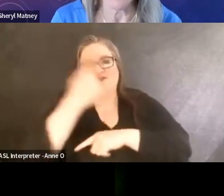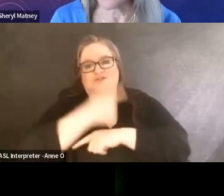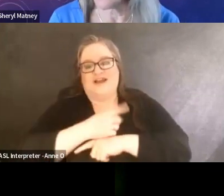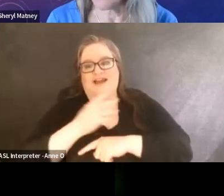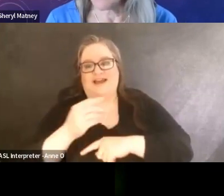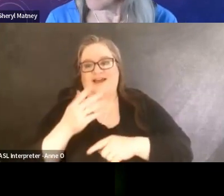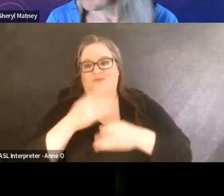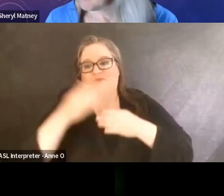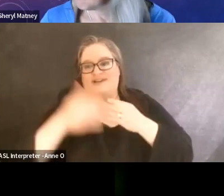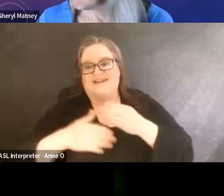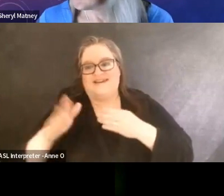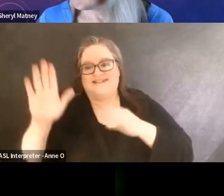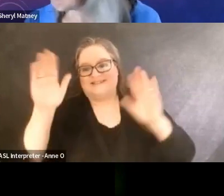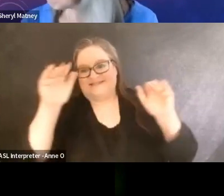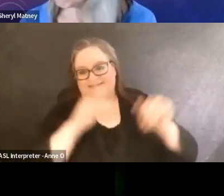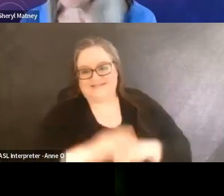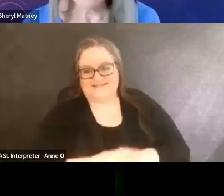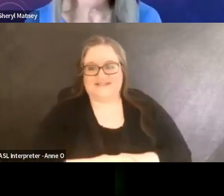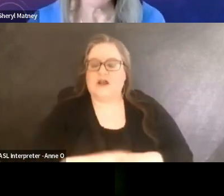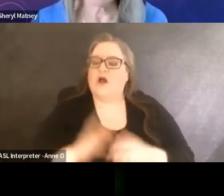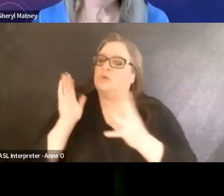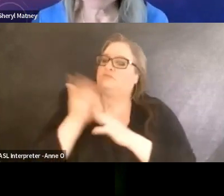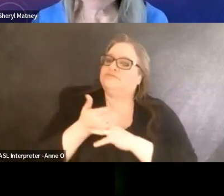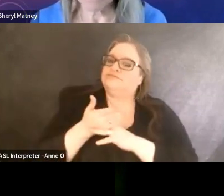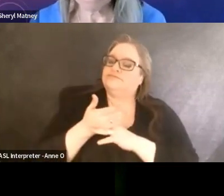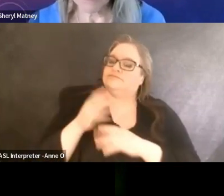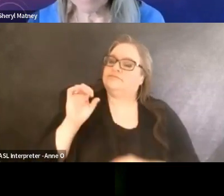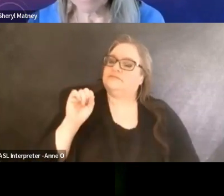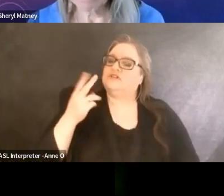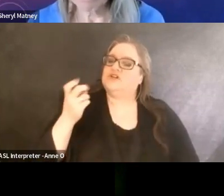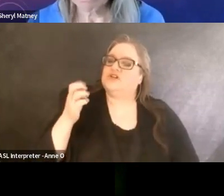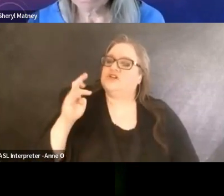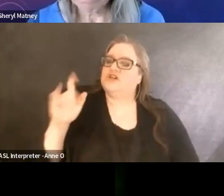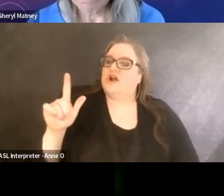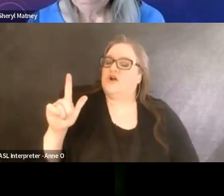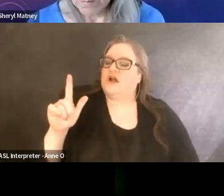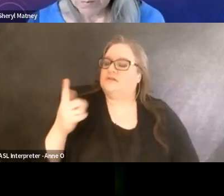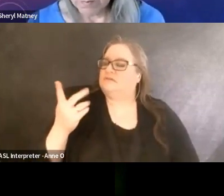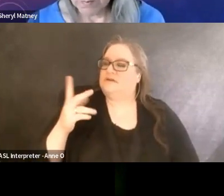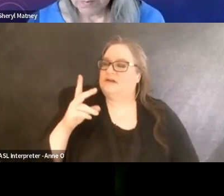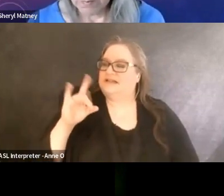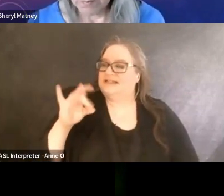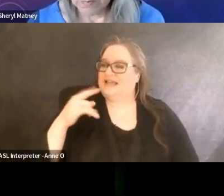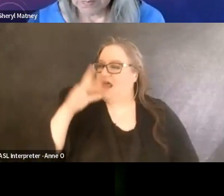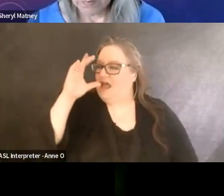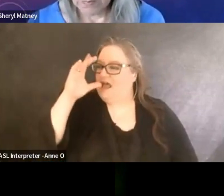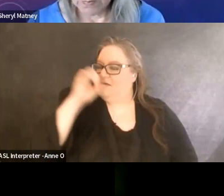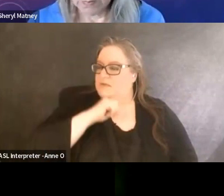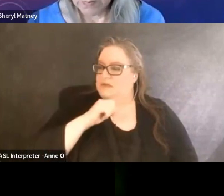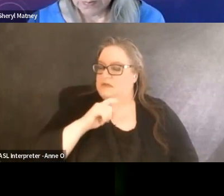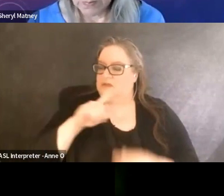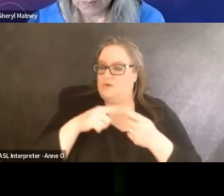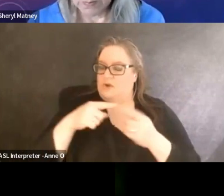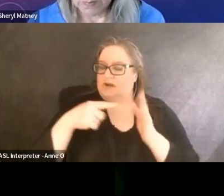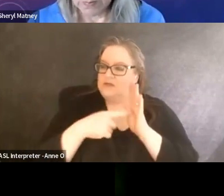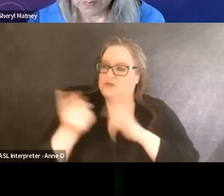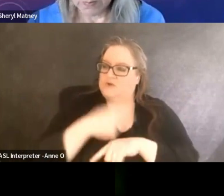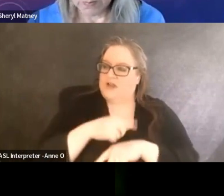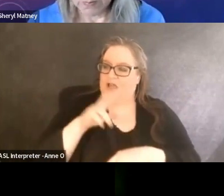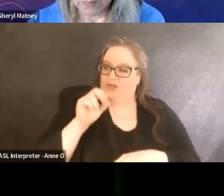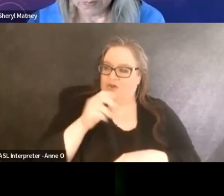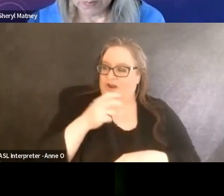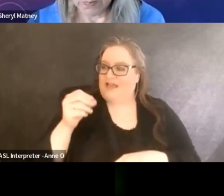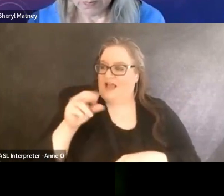and weekend. Cheryl. Yes. Did I miss what is the due date? The 30th and the 31st are